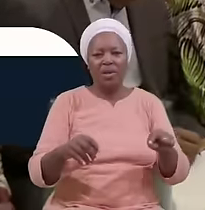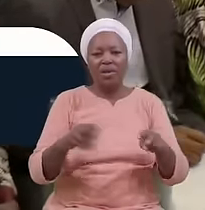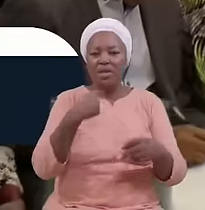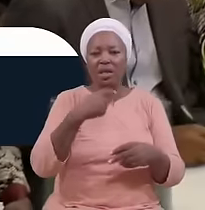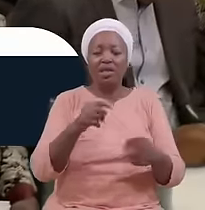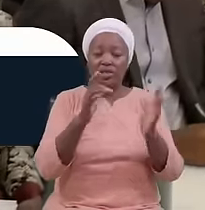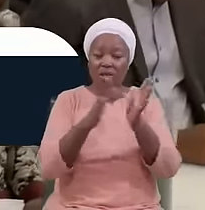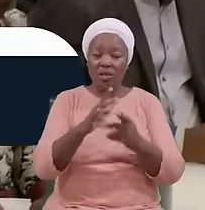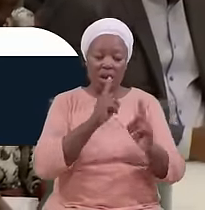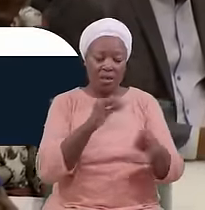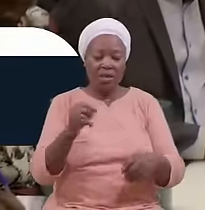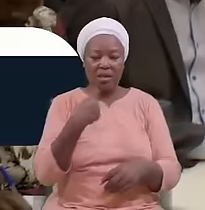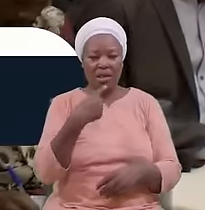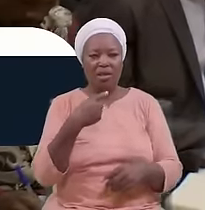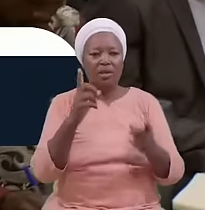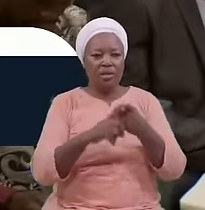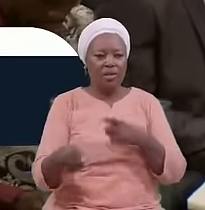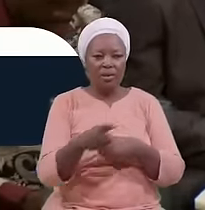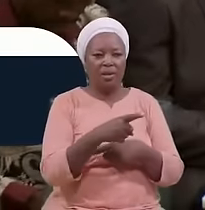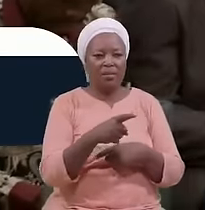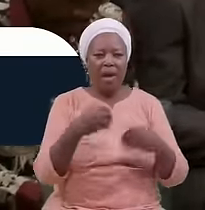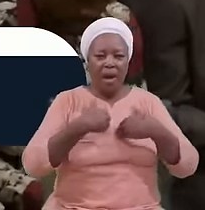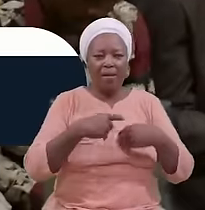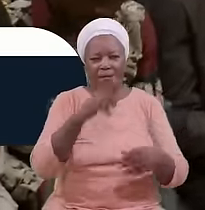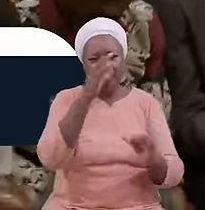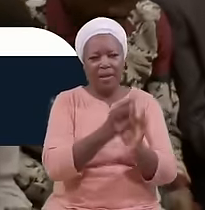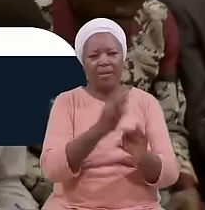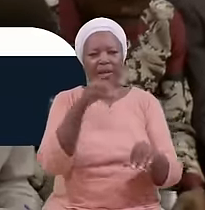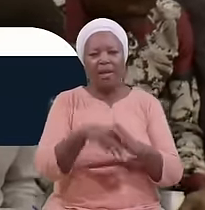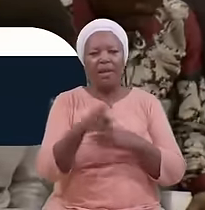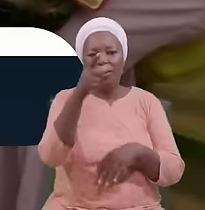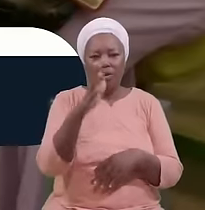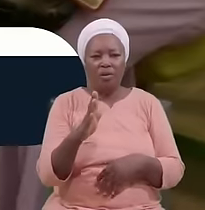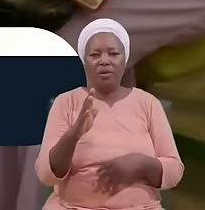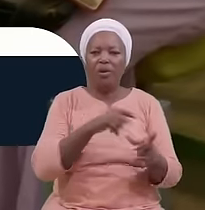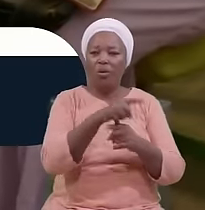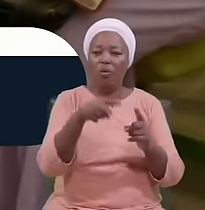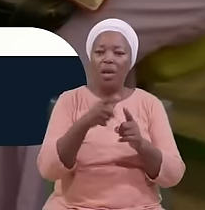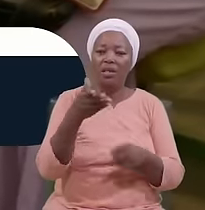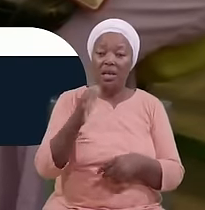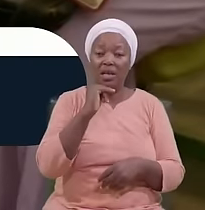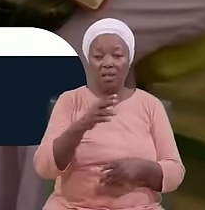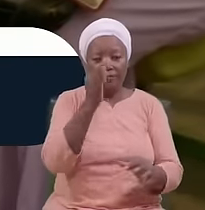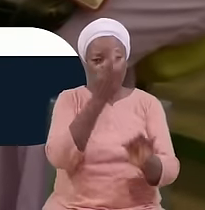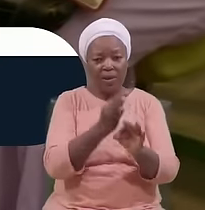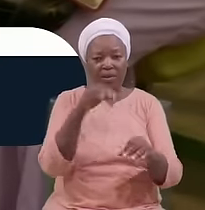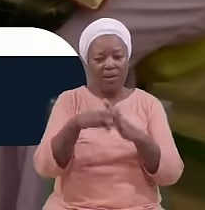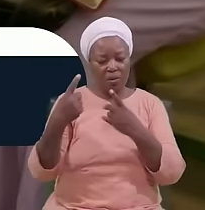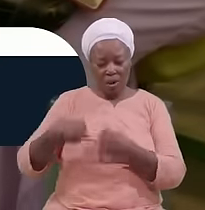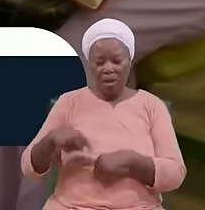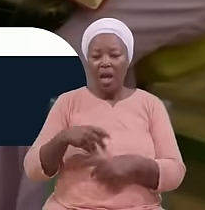answering said unto them, have faith in God. When there is faith in your heart, out